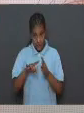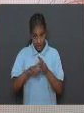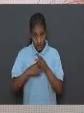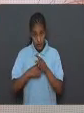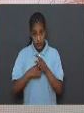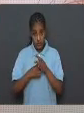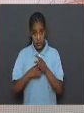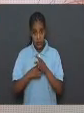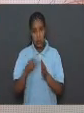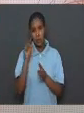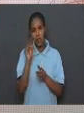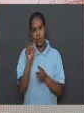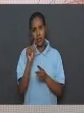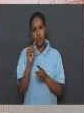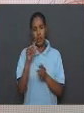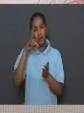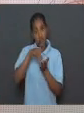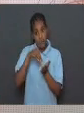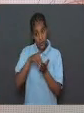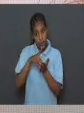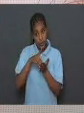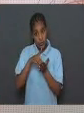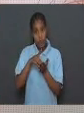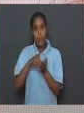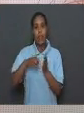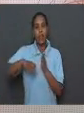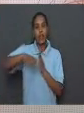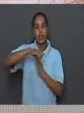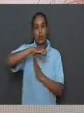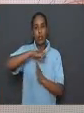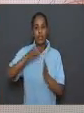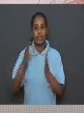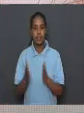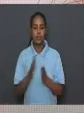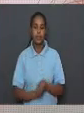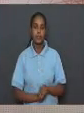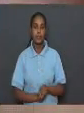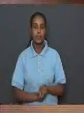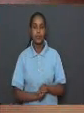To get started, we will do a little bit of review of electrolysis.